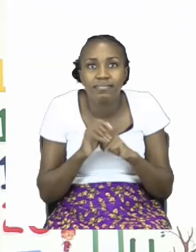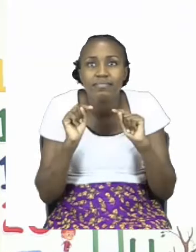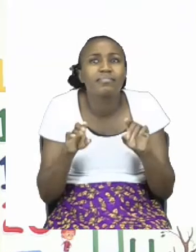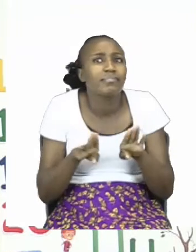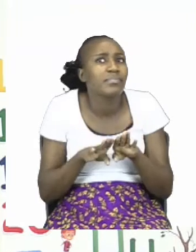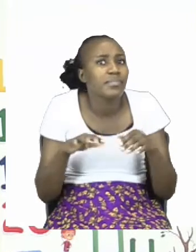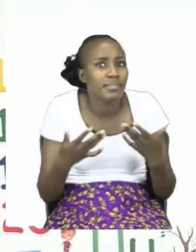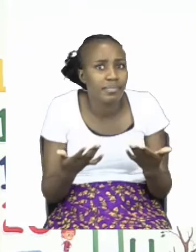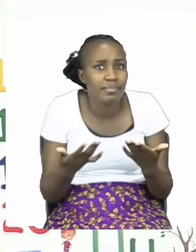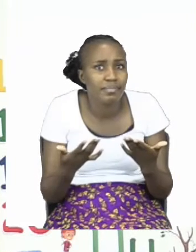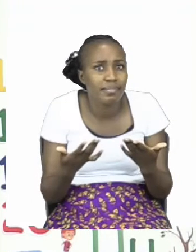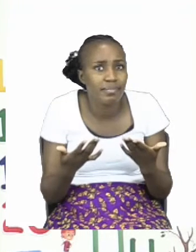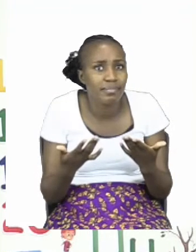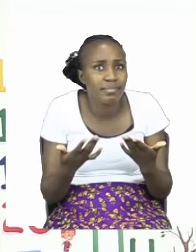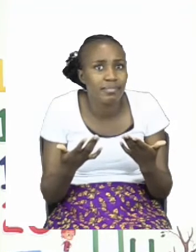is count